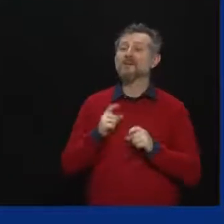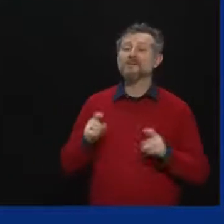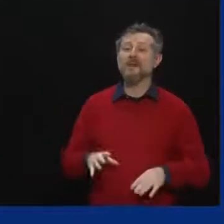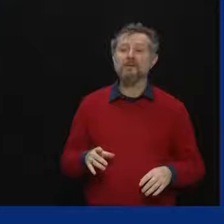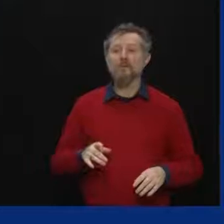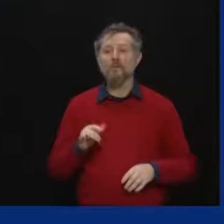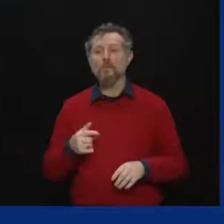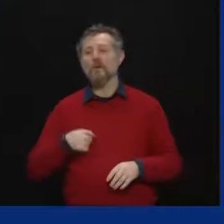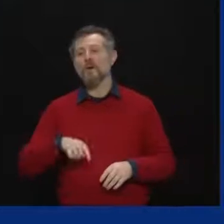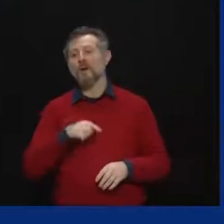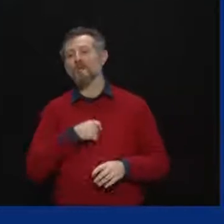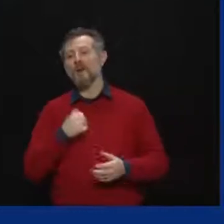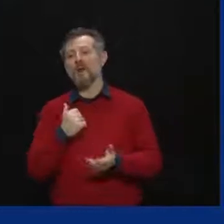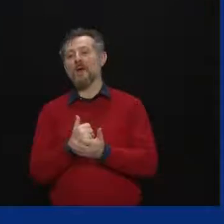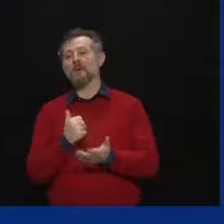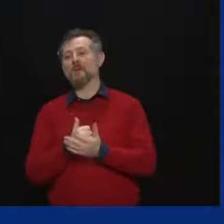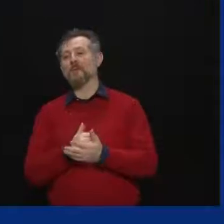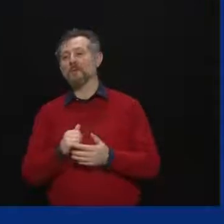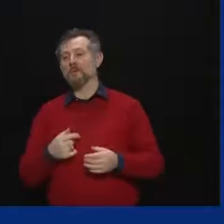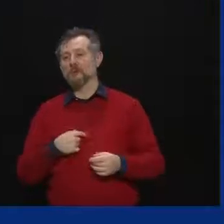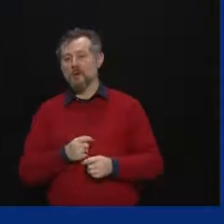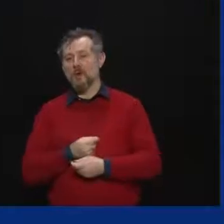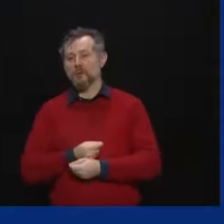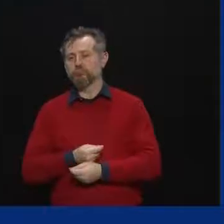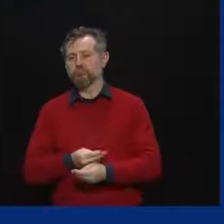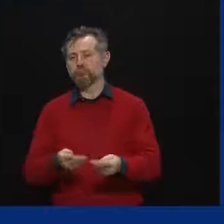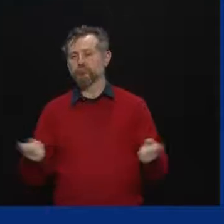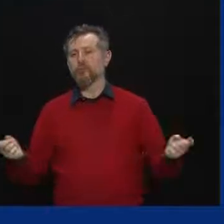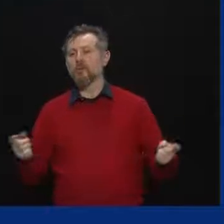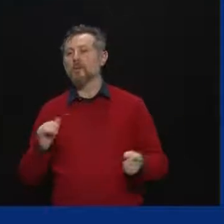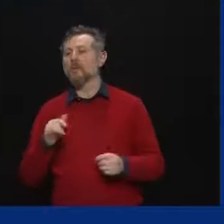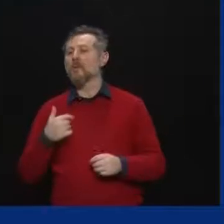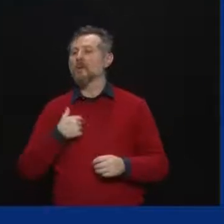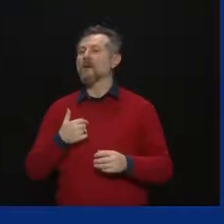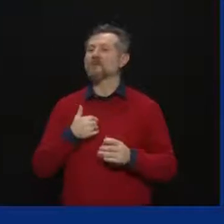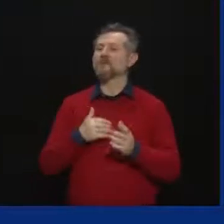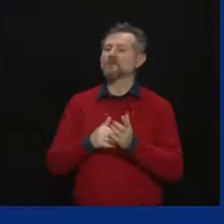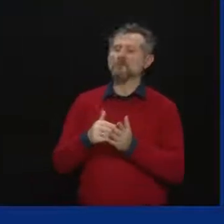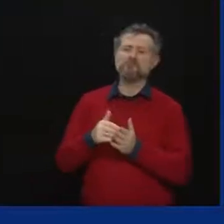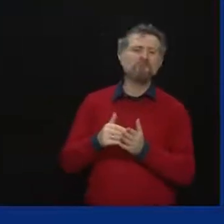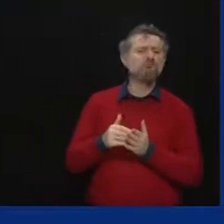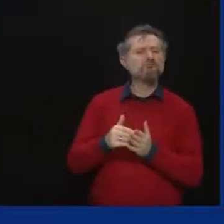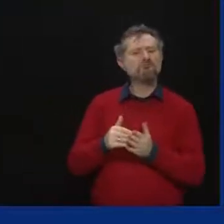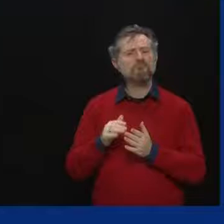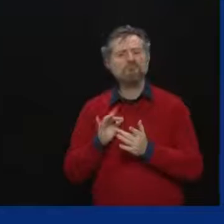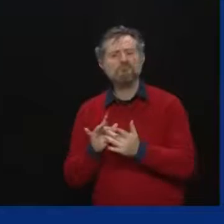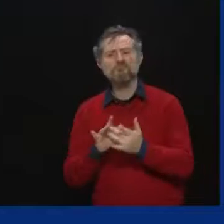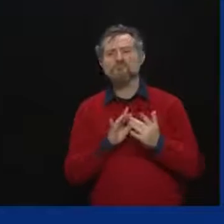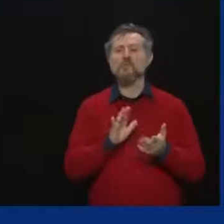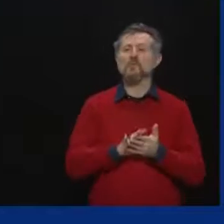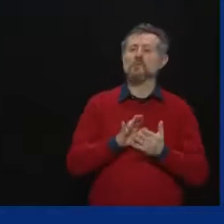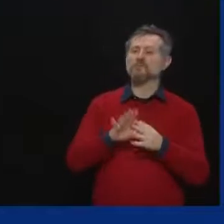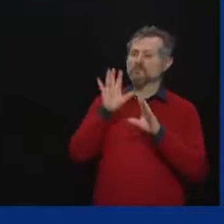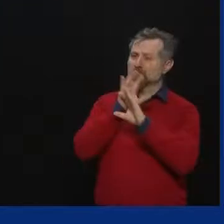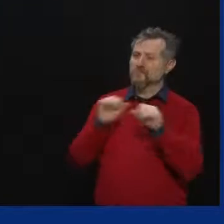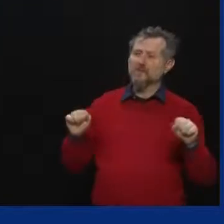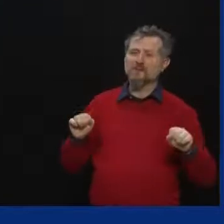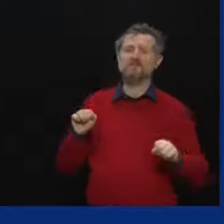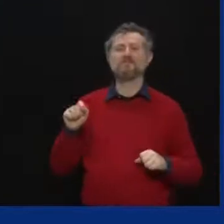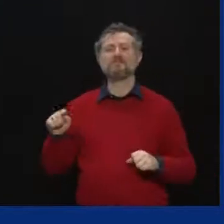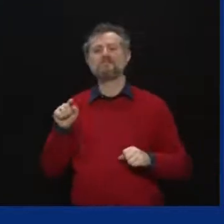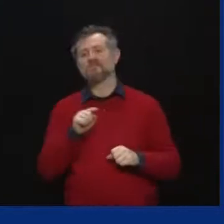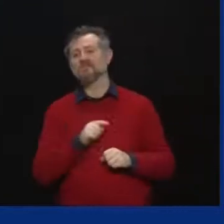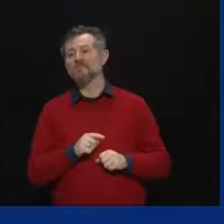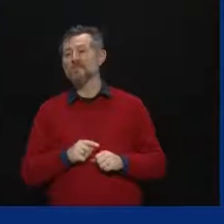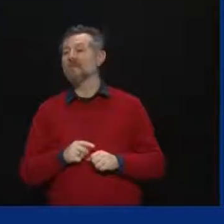help out. They will take responsibility. And that is why we're in communication right now with the school superintendents, knowing there's a short break between